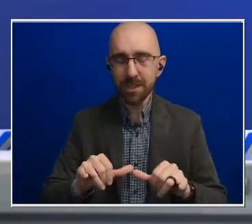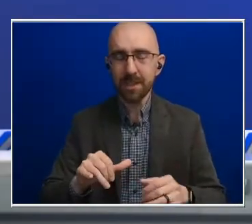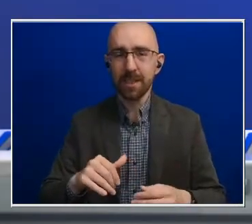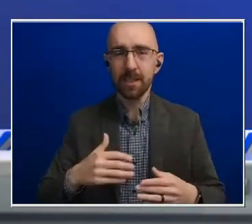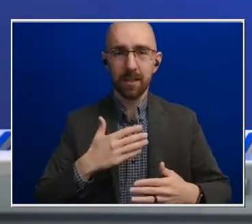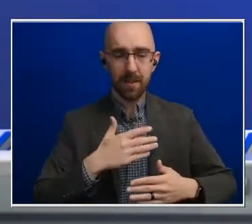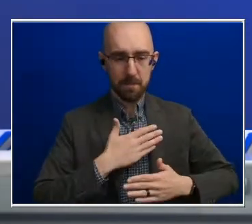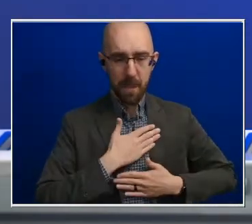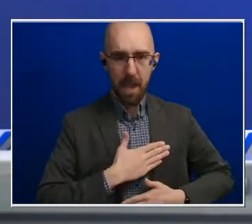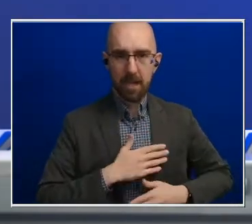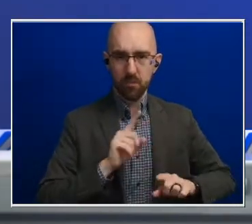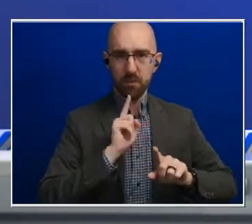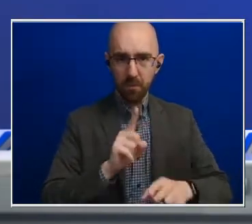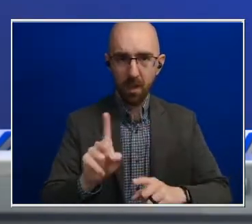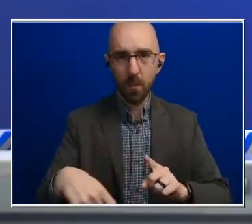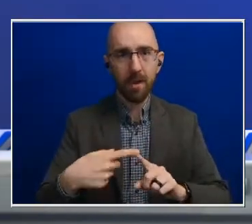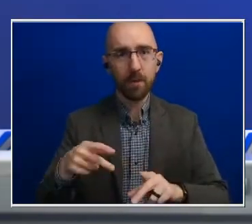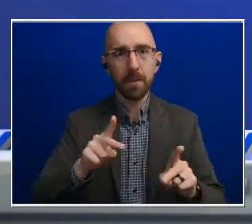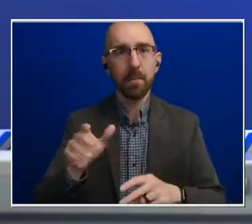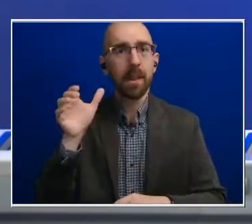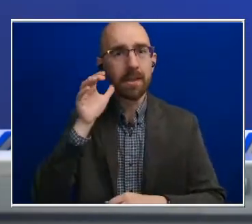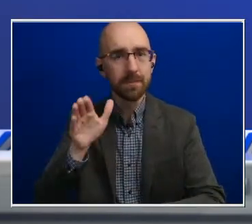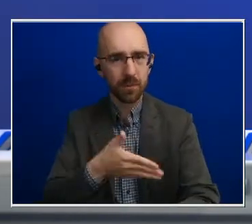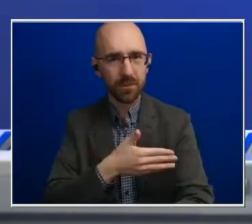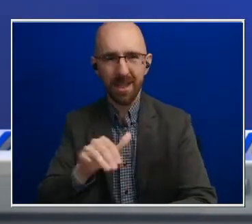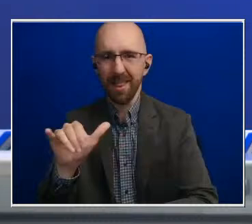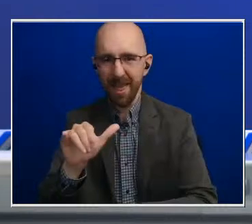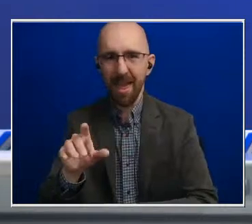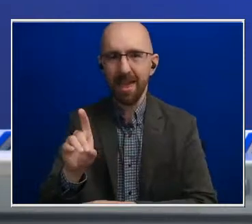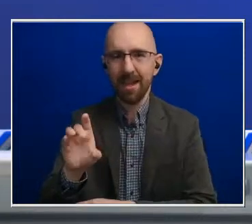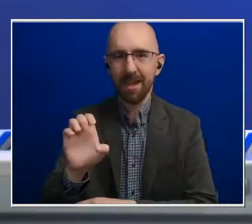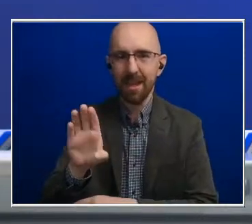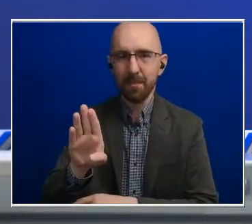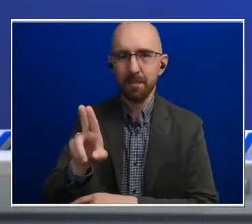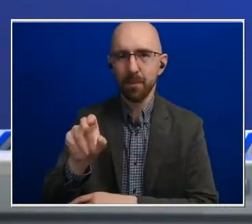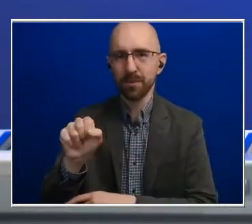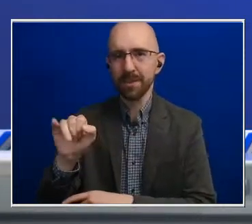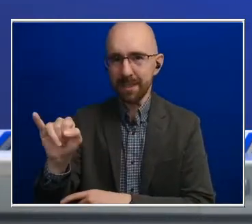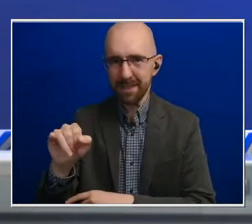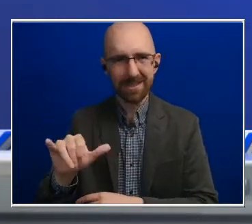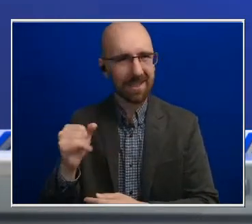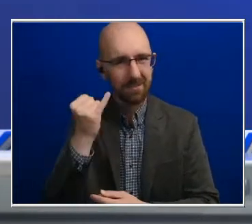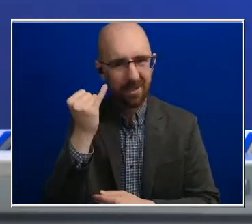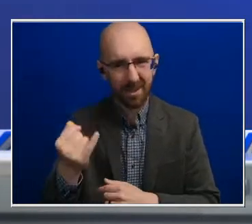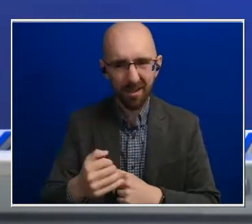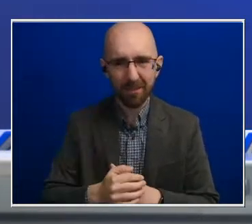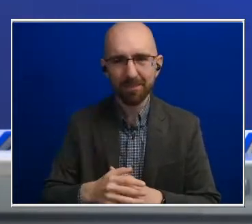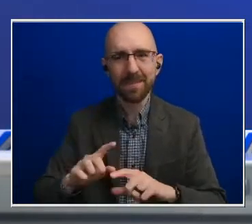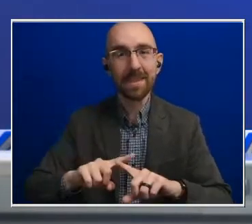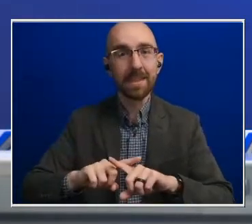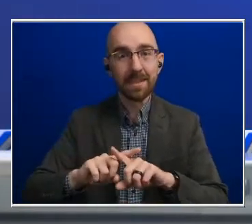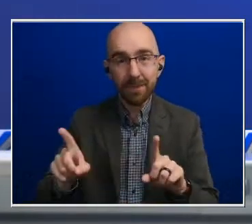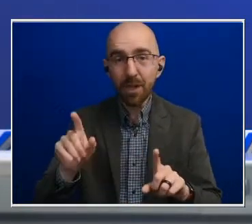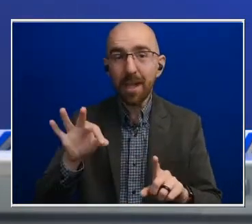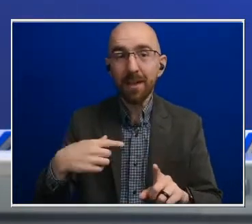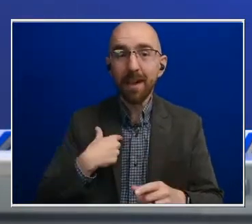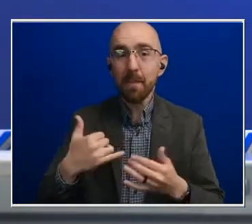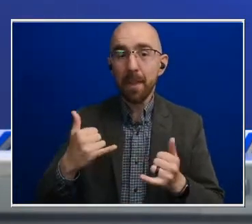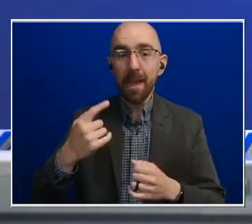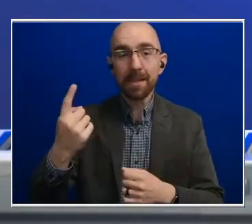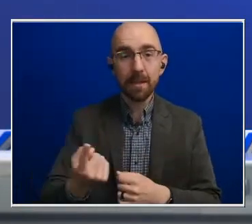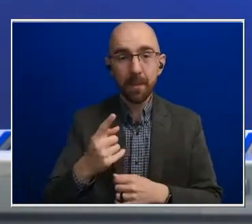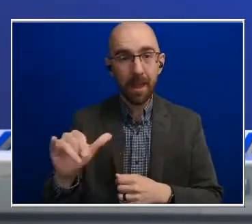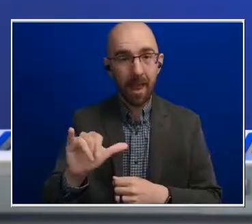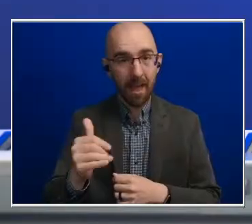when people are listening to music like the Debussy. Mm-hmm. It's different, though, if I play something like this.